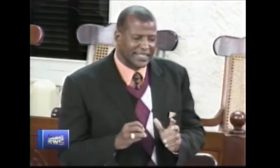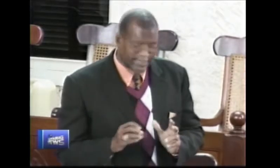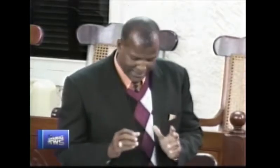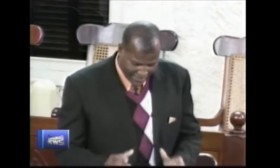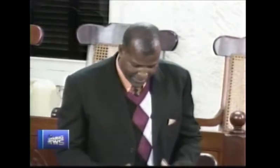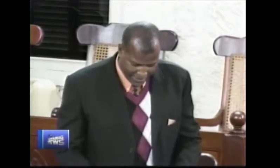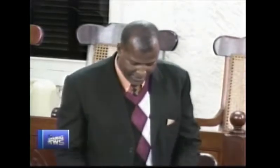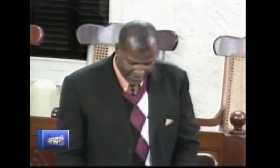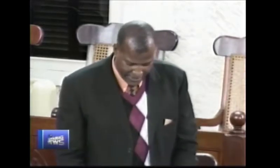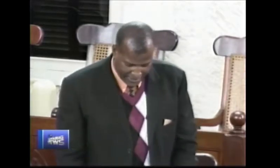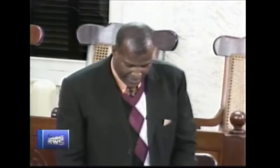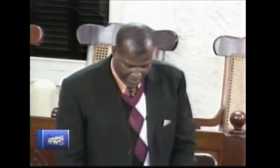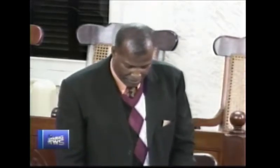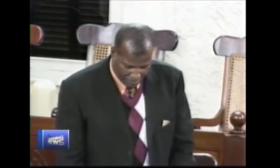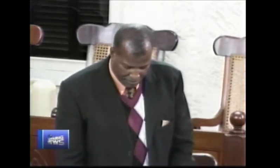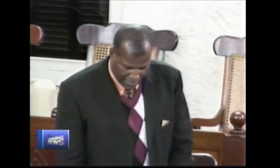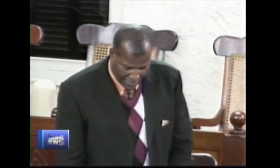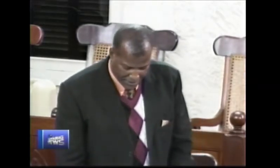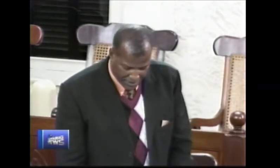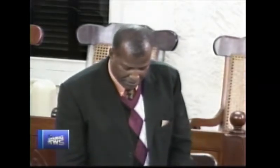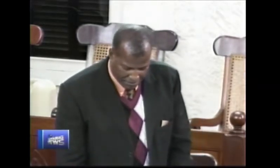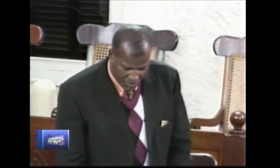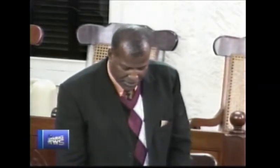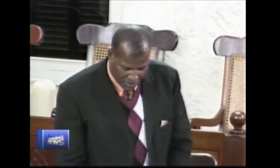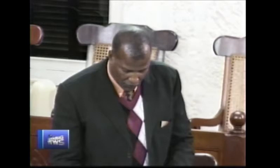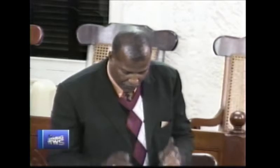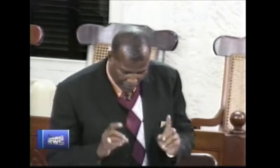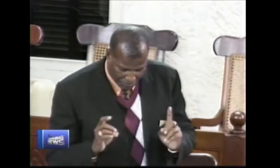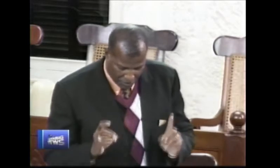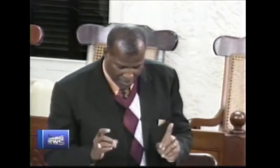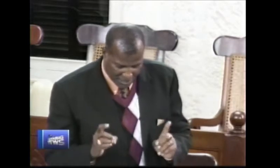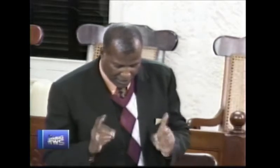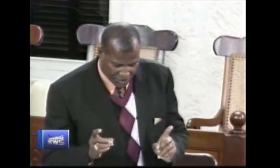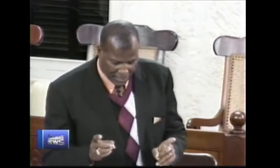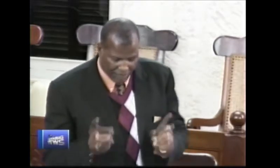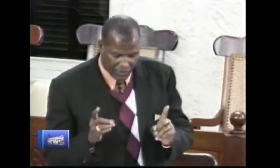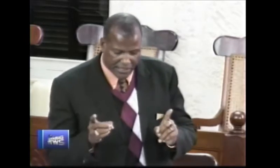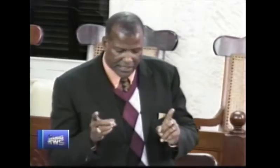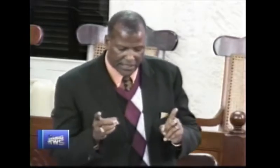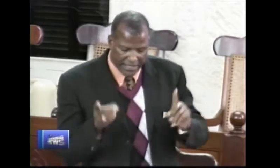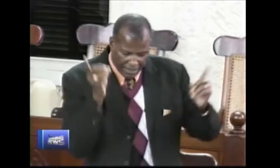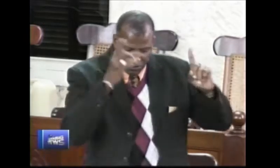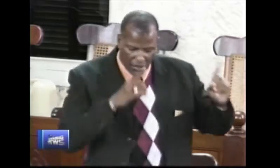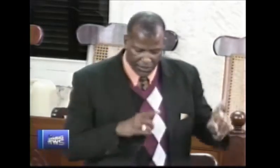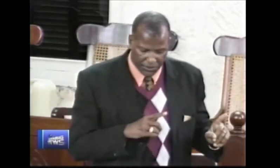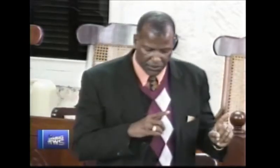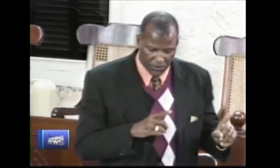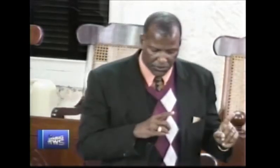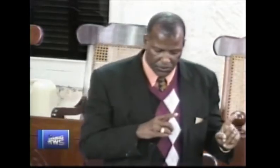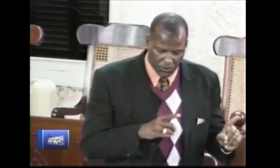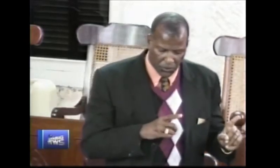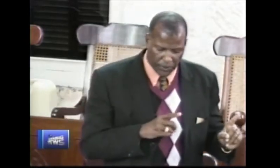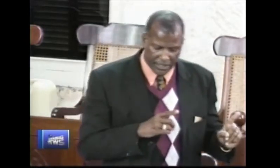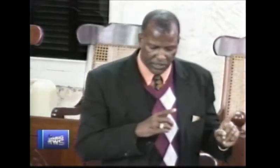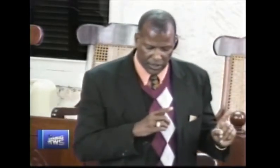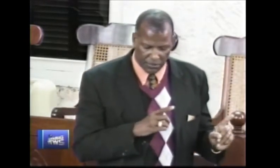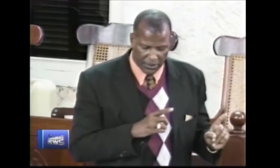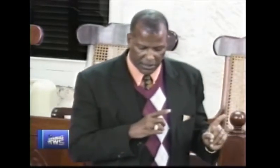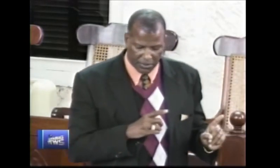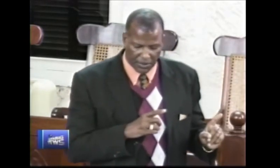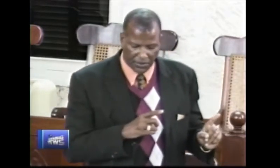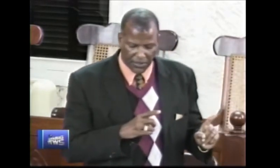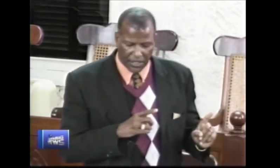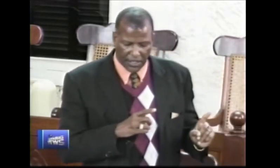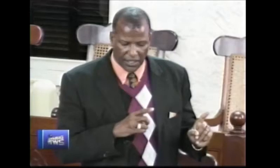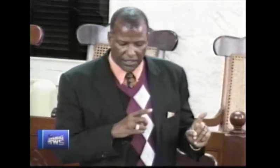it is still at the mercy of that employer, especially if it's the employer who is